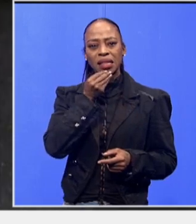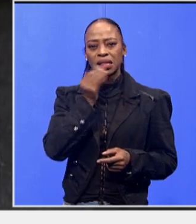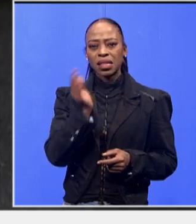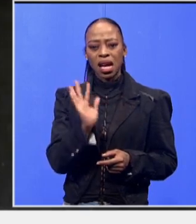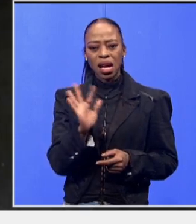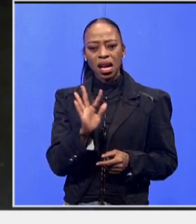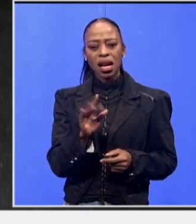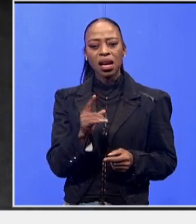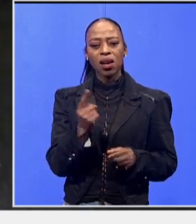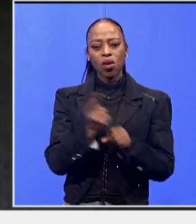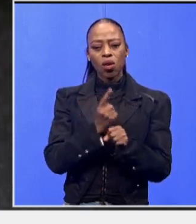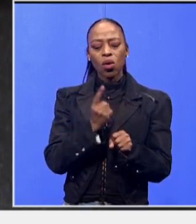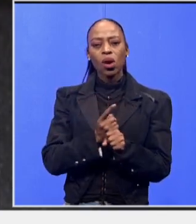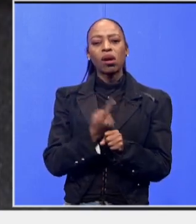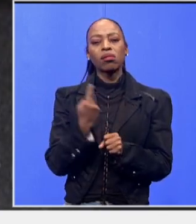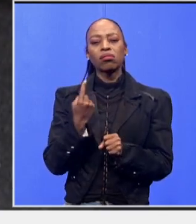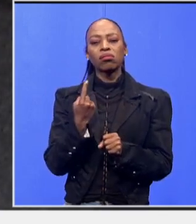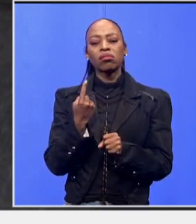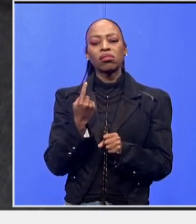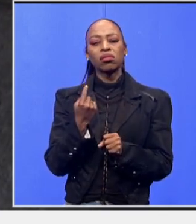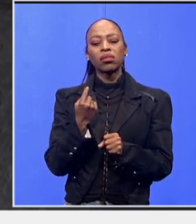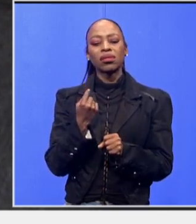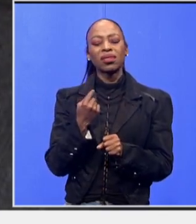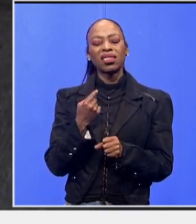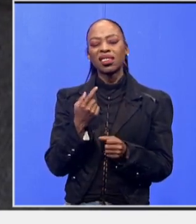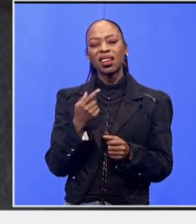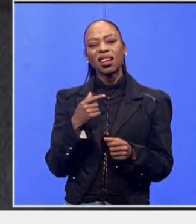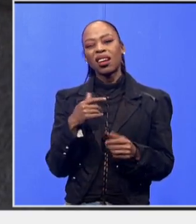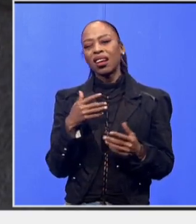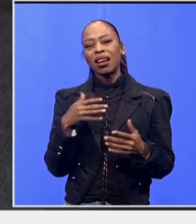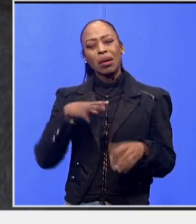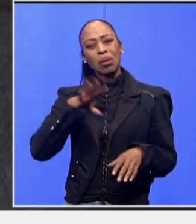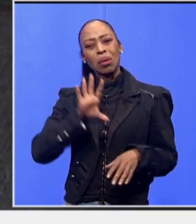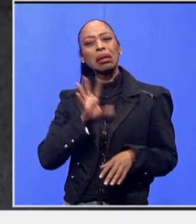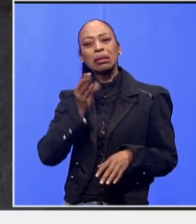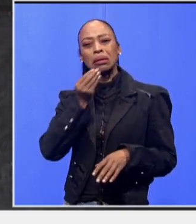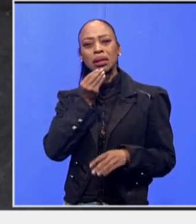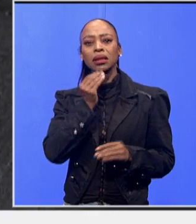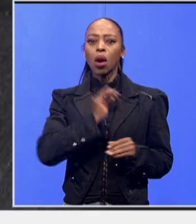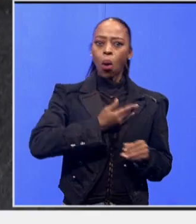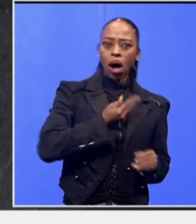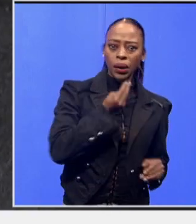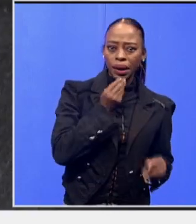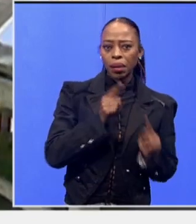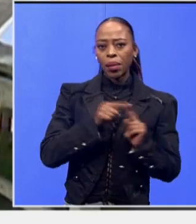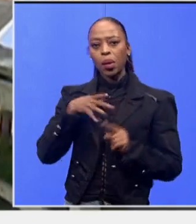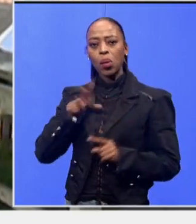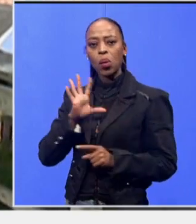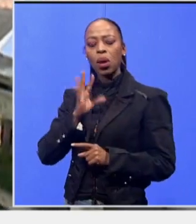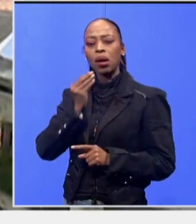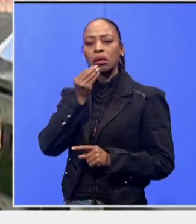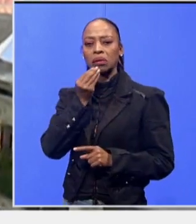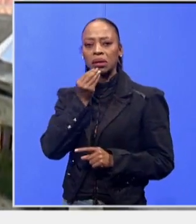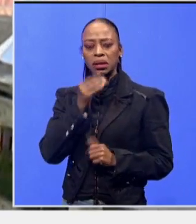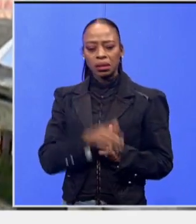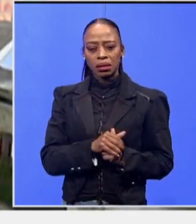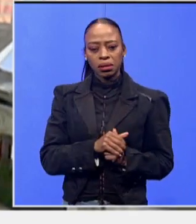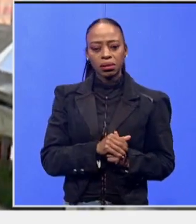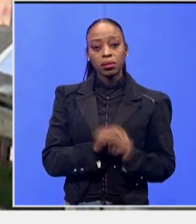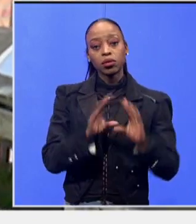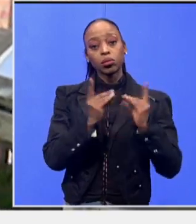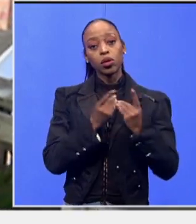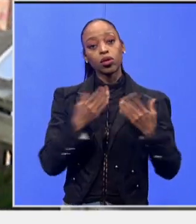Every day by trying to eat, I don't even eat. Yeah. The Department of Health's